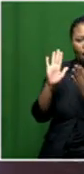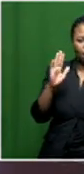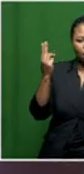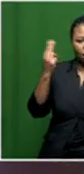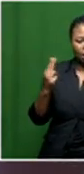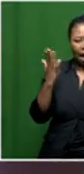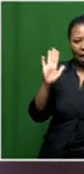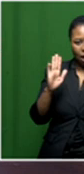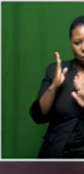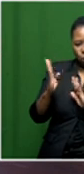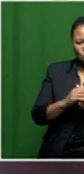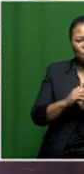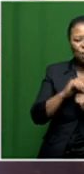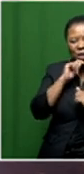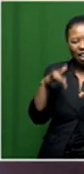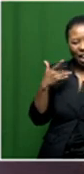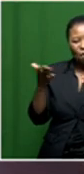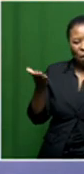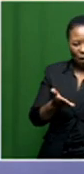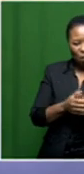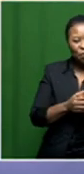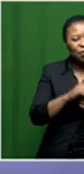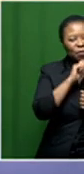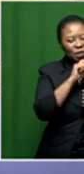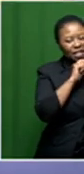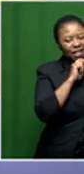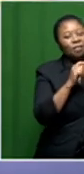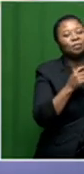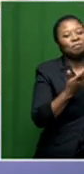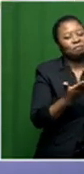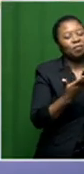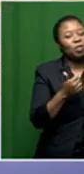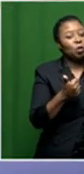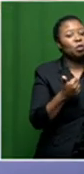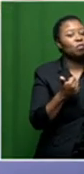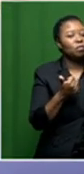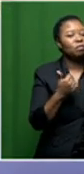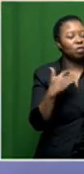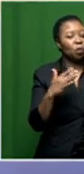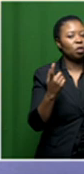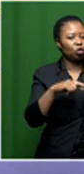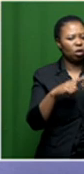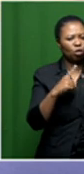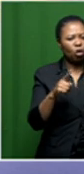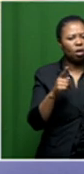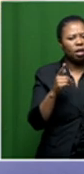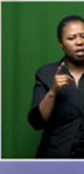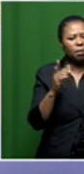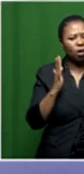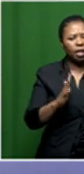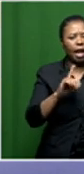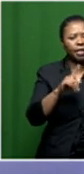morning. Welcome to Morning Live. Good morning. Thank you so much for having me. It's so good to have you. I mean, brief outline of what Bodyland, a site